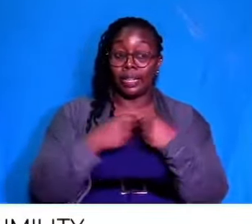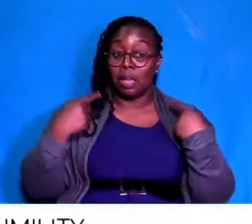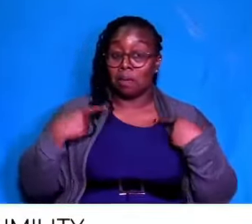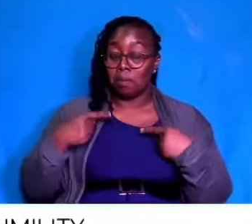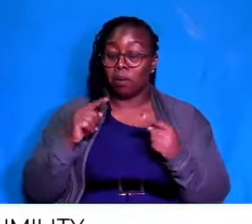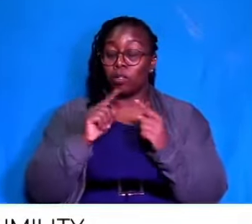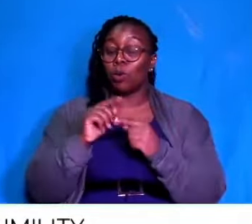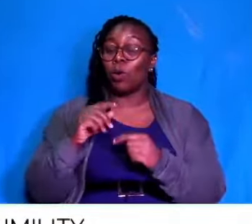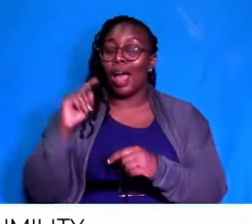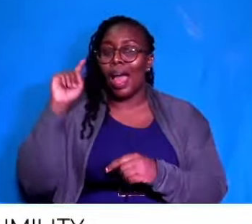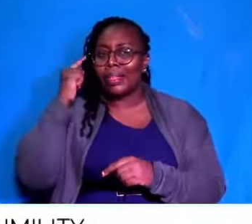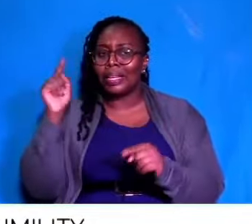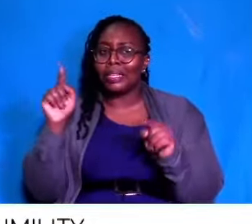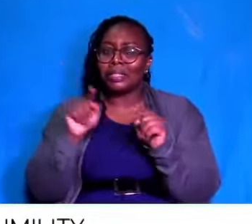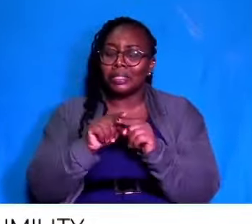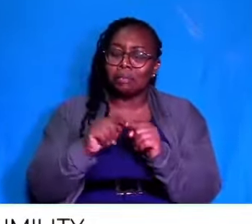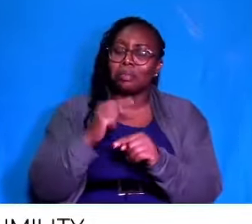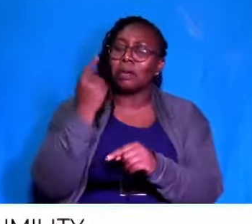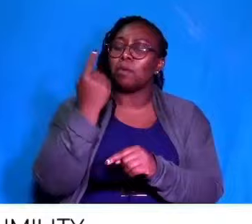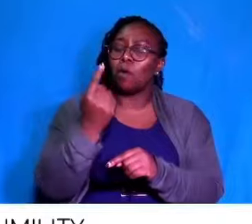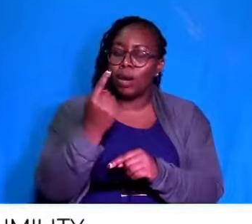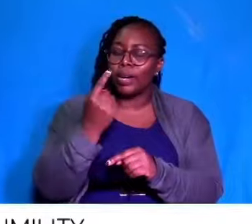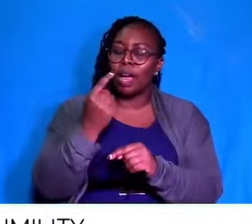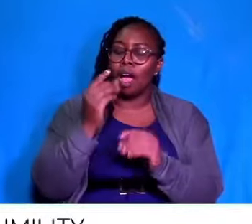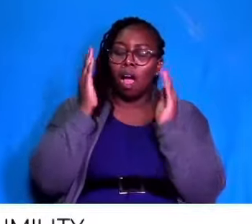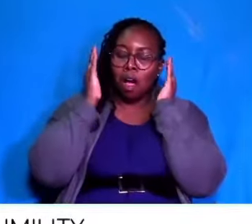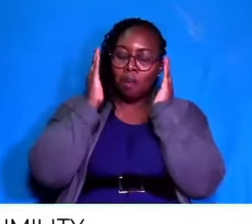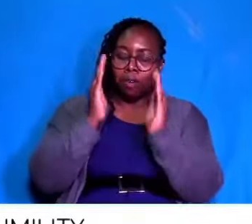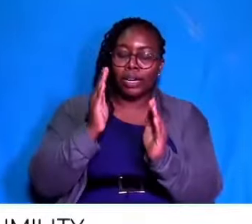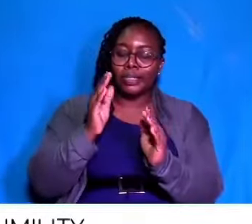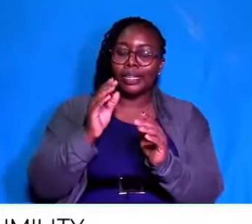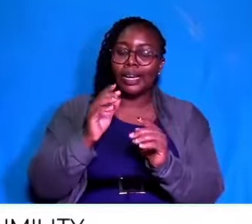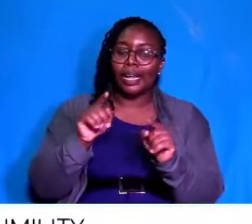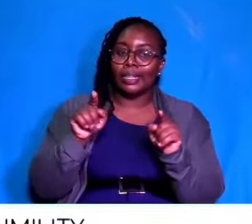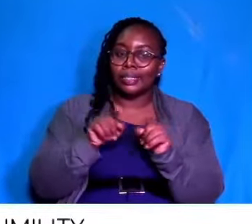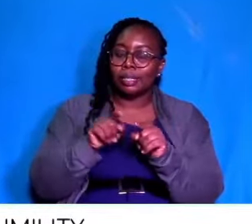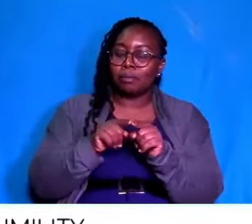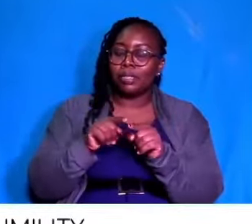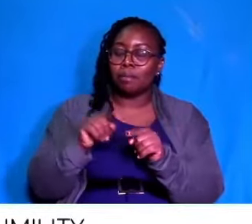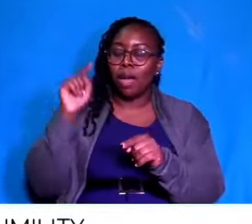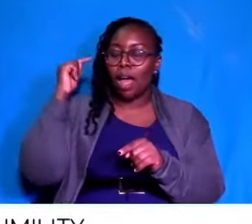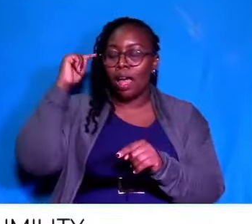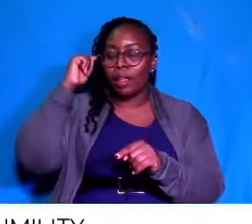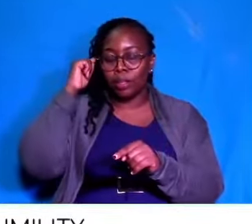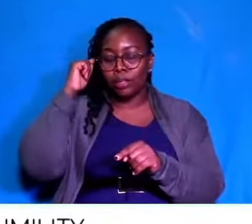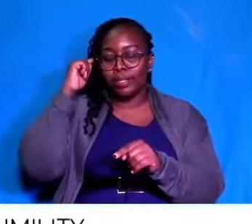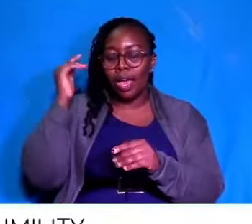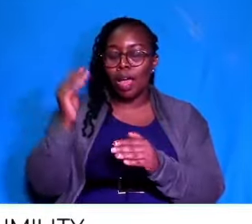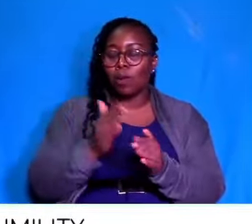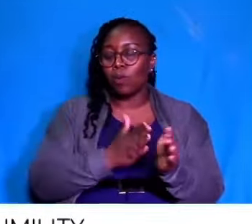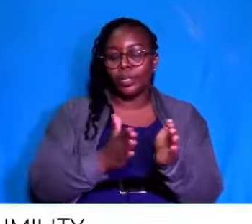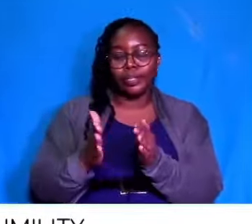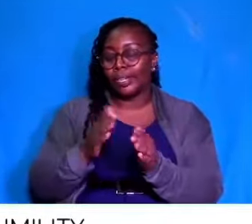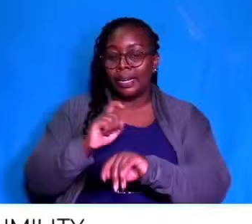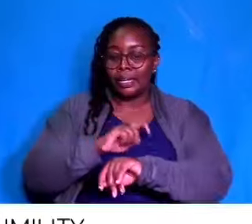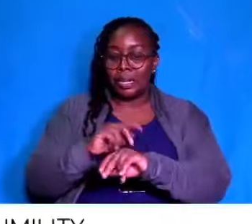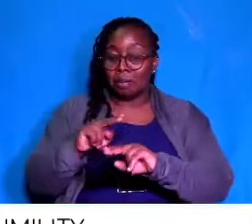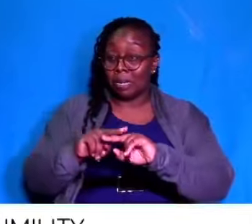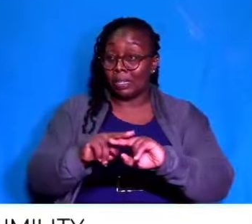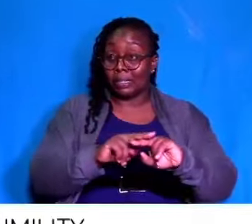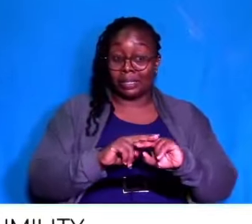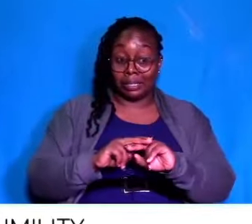uniformly, but who are committed to the same thought patterns. As we sit here in the youth ministry, in this service, some of us here